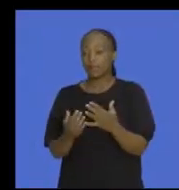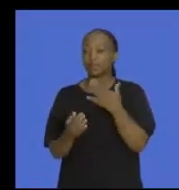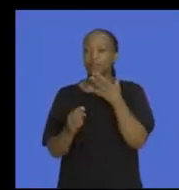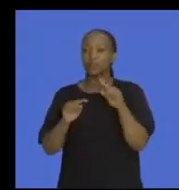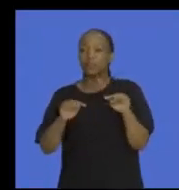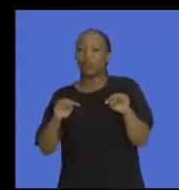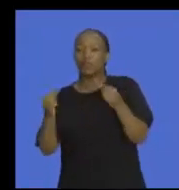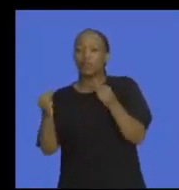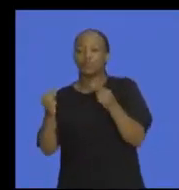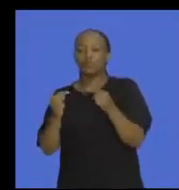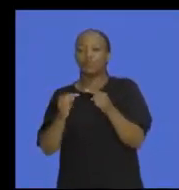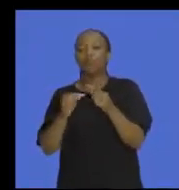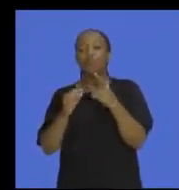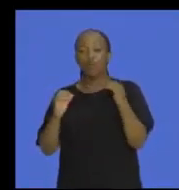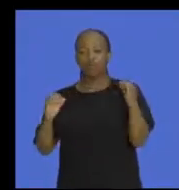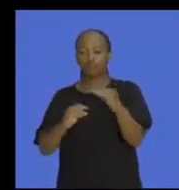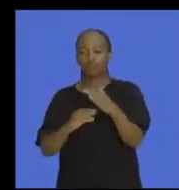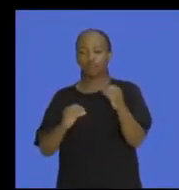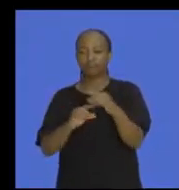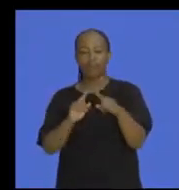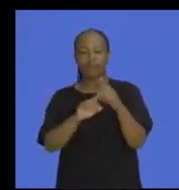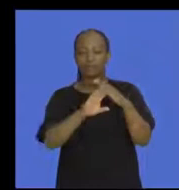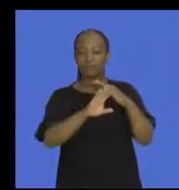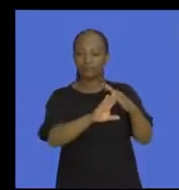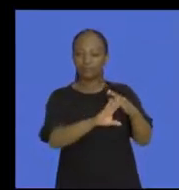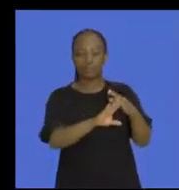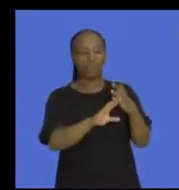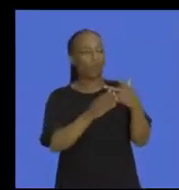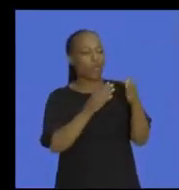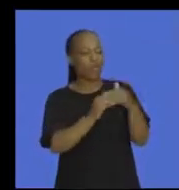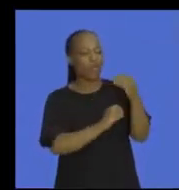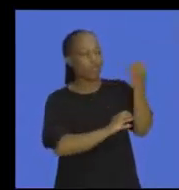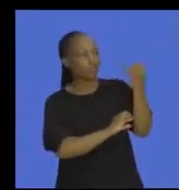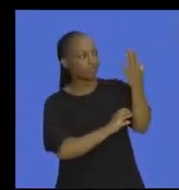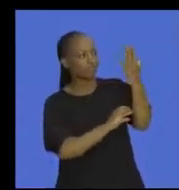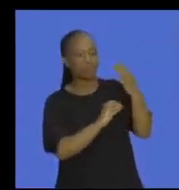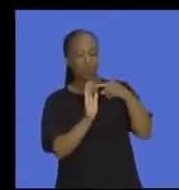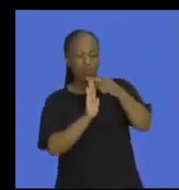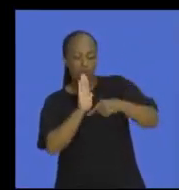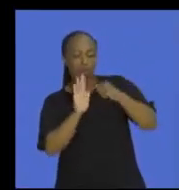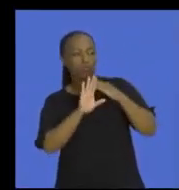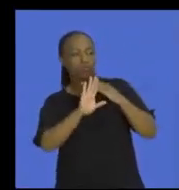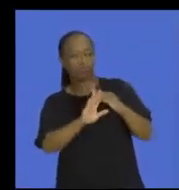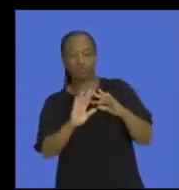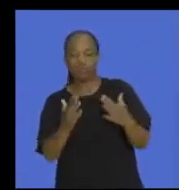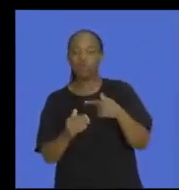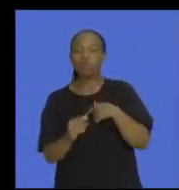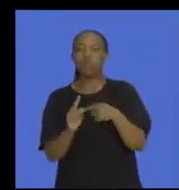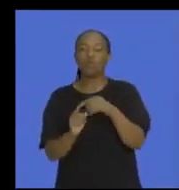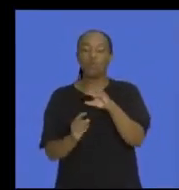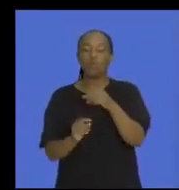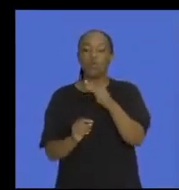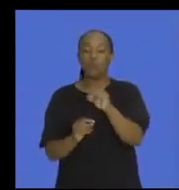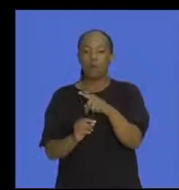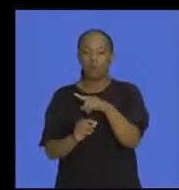we understand that opposition to the flow of charge is actually the resistance, okay, of a component or a circuit. And the